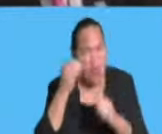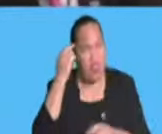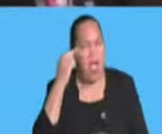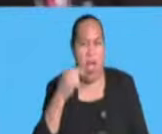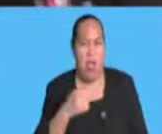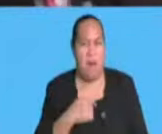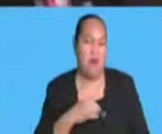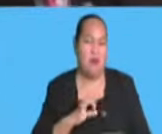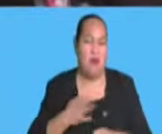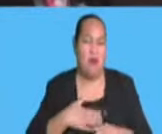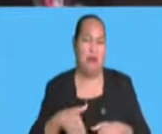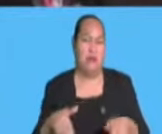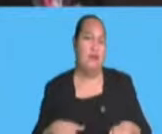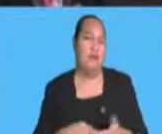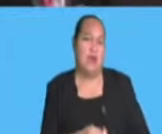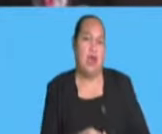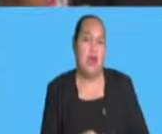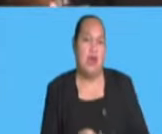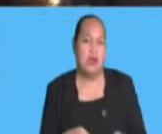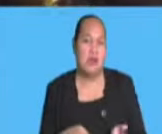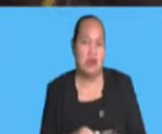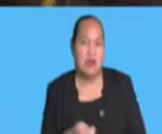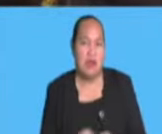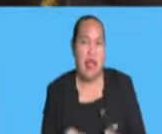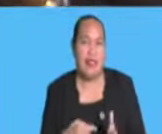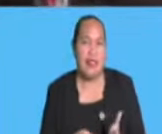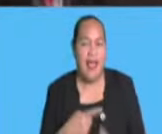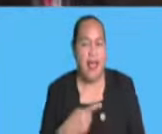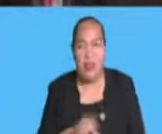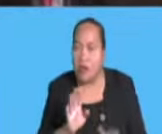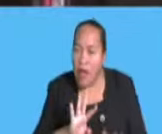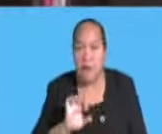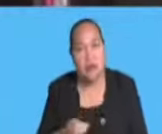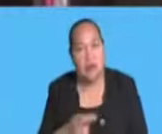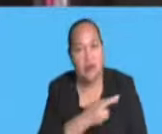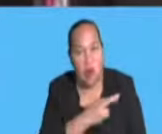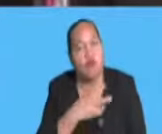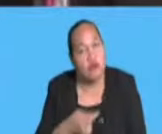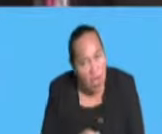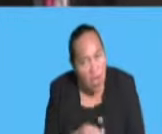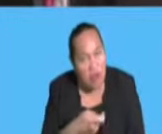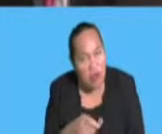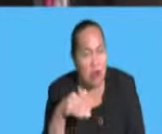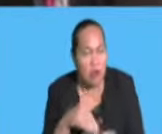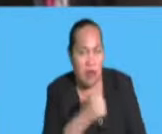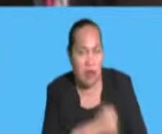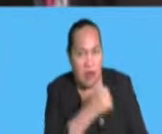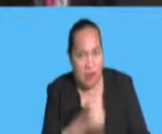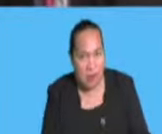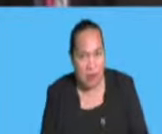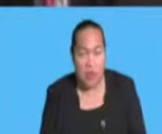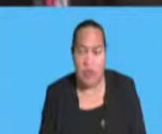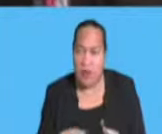to pay tax and not to avoid it. On a related note, Mr. Speaker, I welcome the initiative to increase to 100%